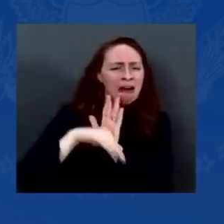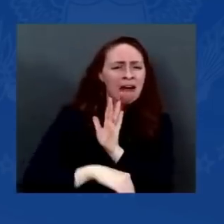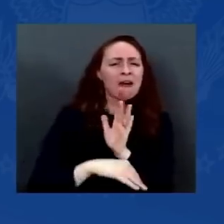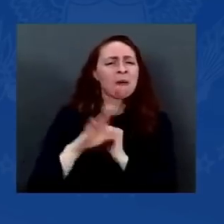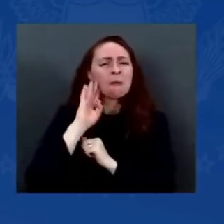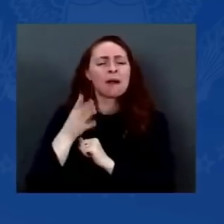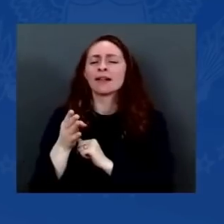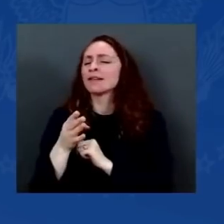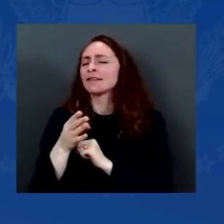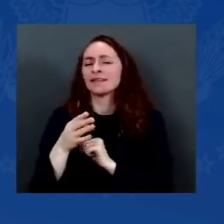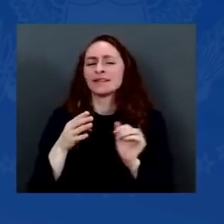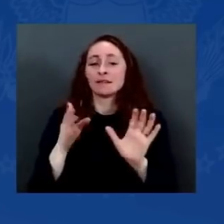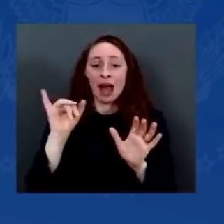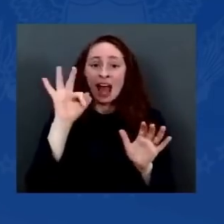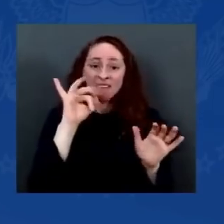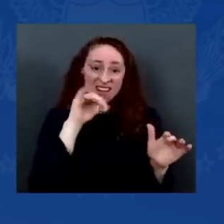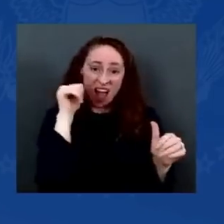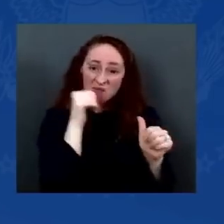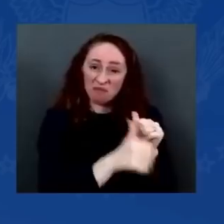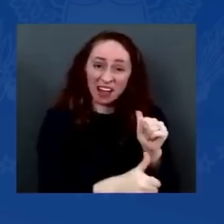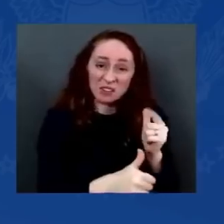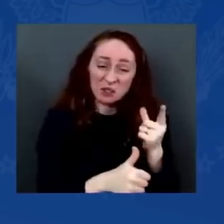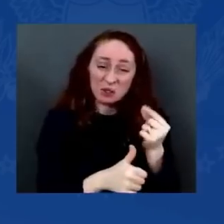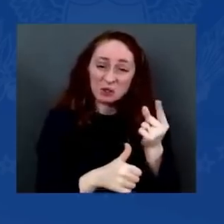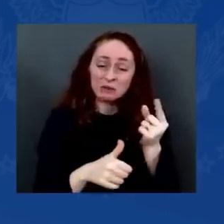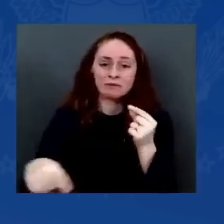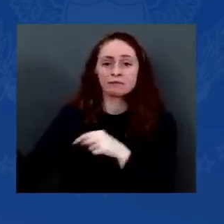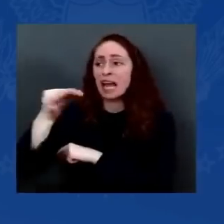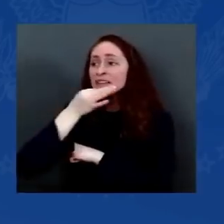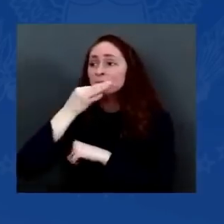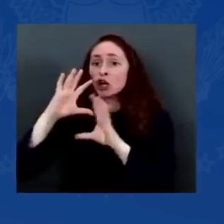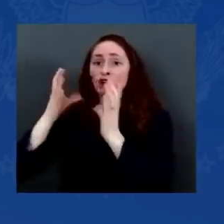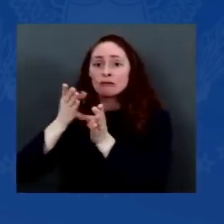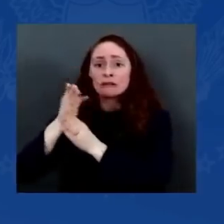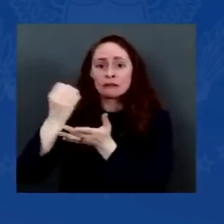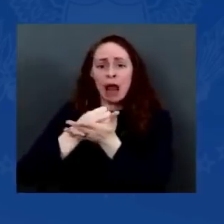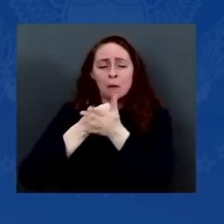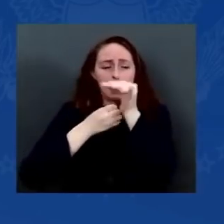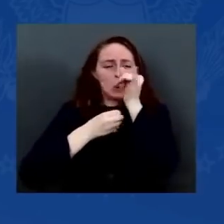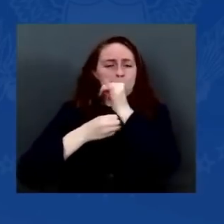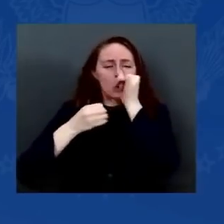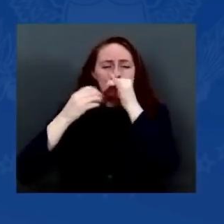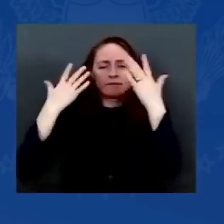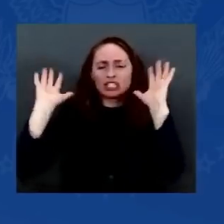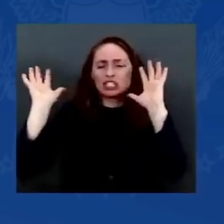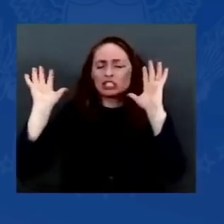we're not going to grow. And what happened? Stock prices went way down. It took a real